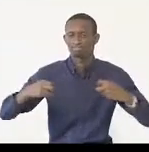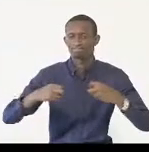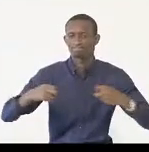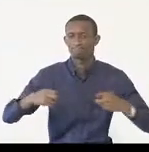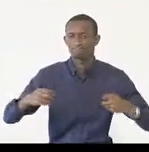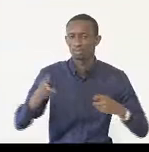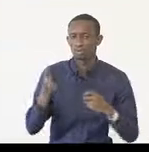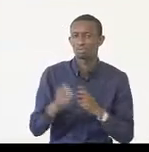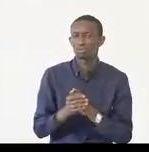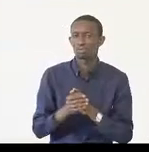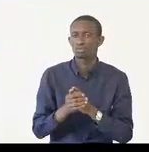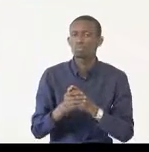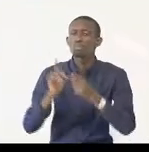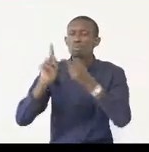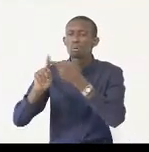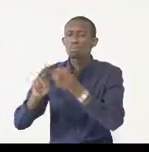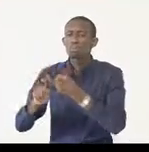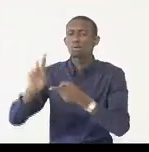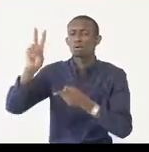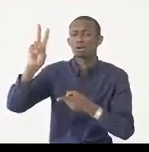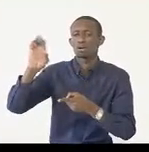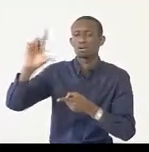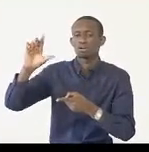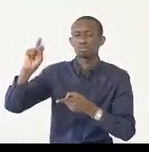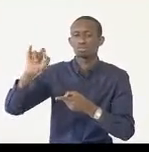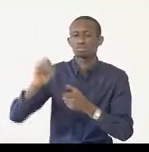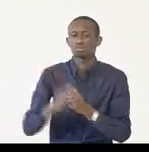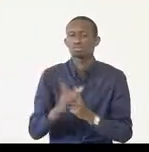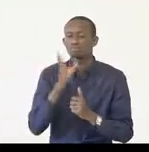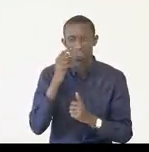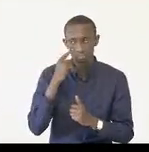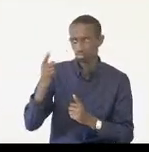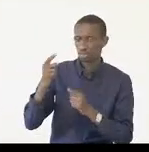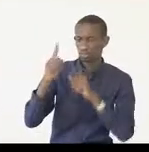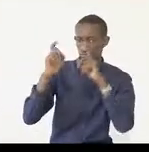have into the collision. Now, students, I want you to observe